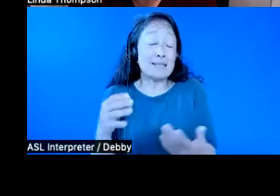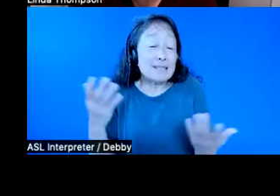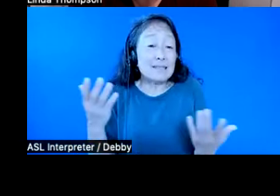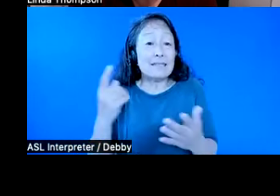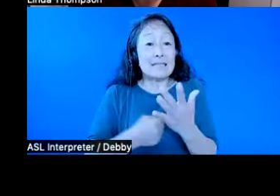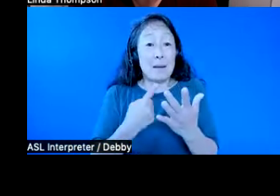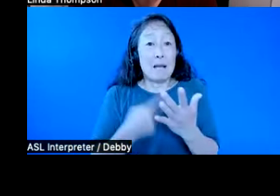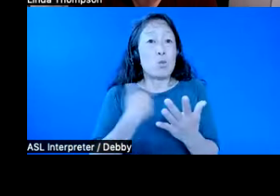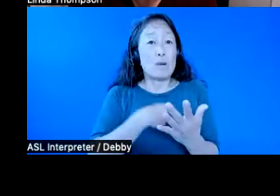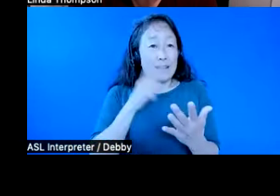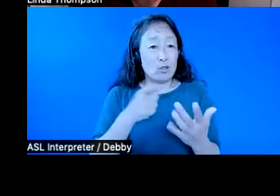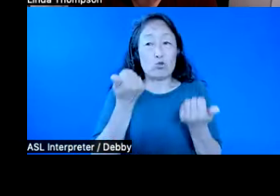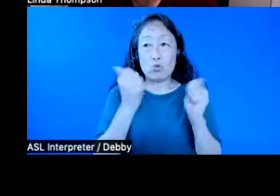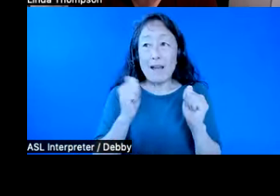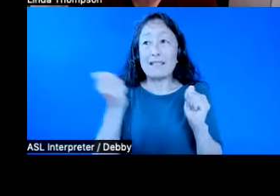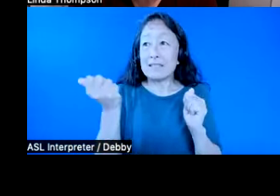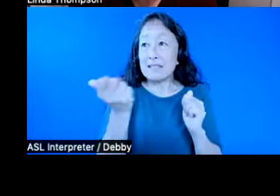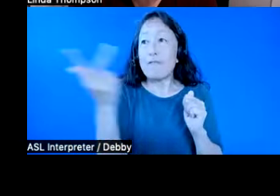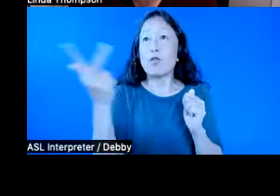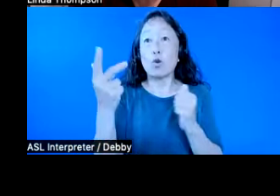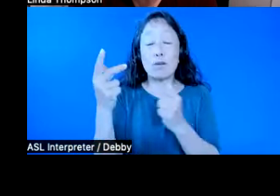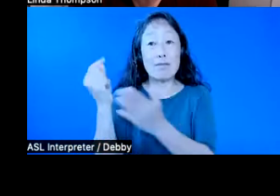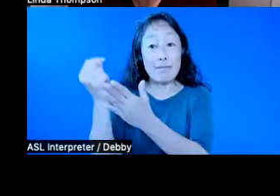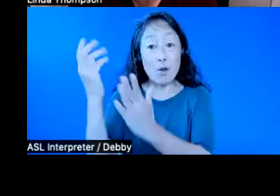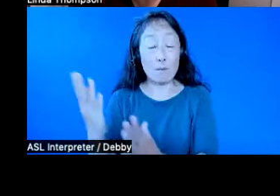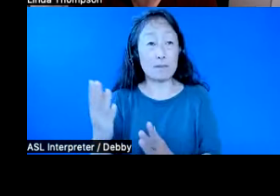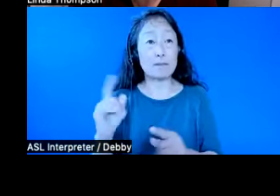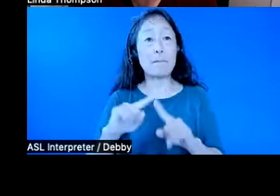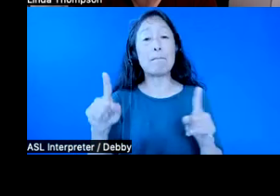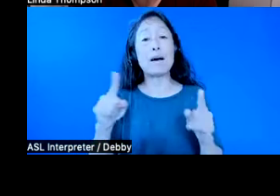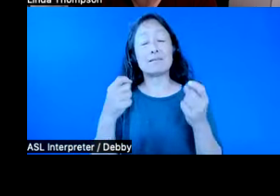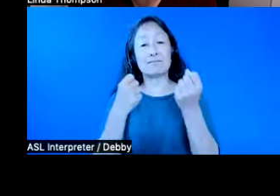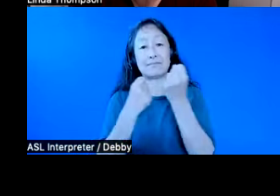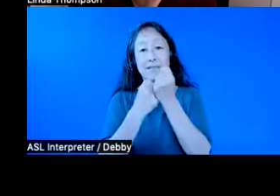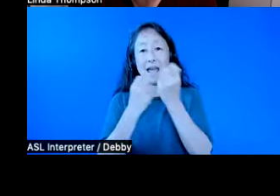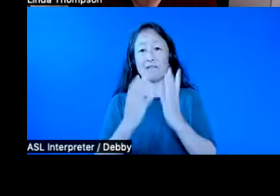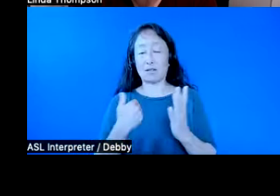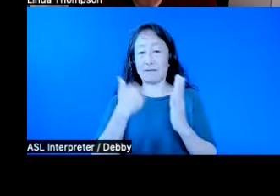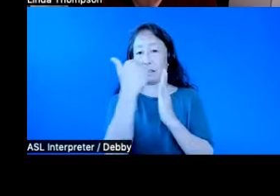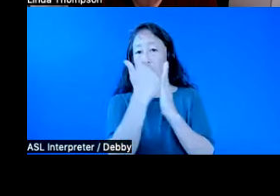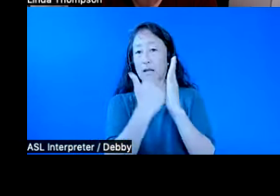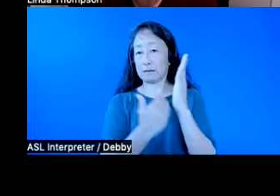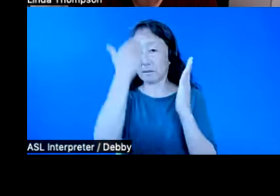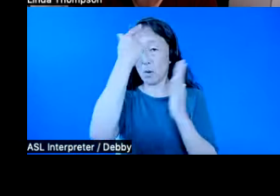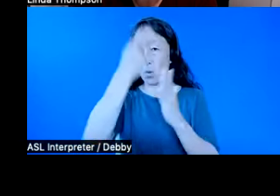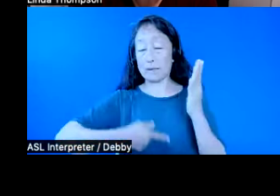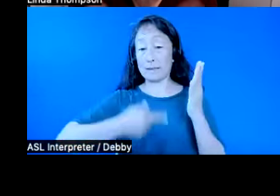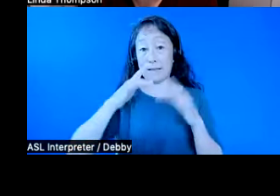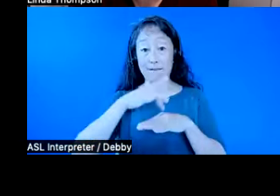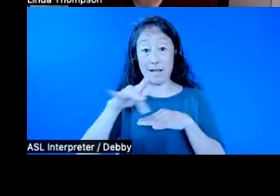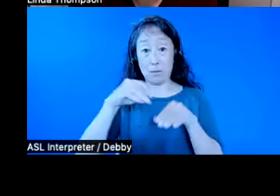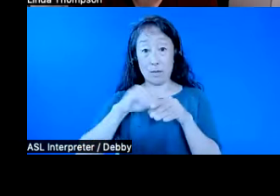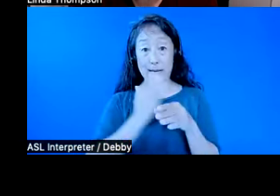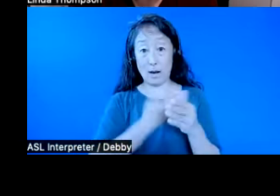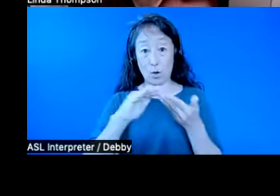have a couple, but you know, advocates will know what's available for in our community. We might only have a couple here in